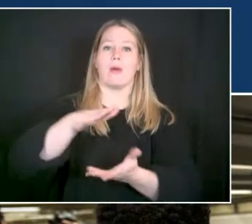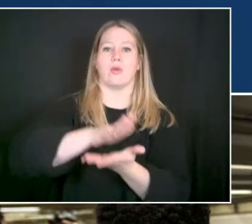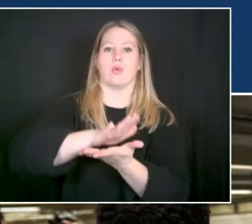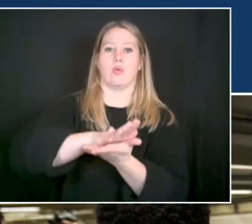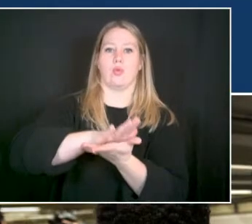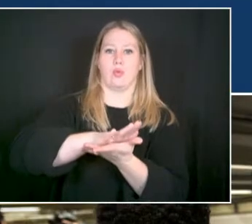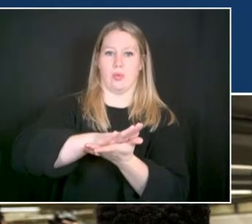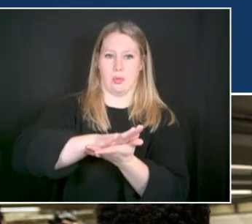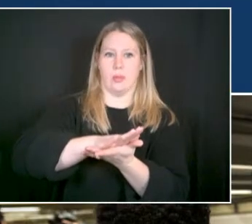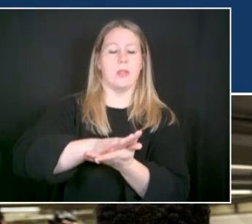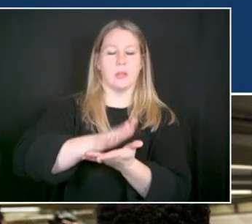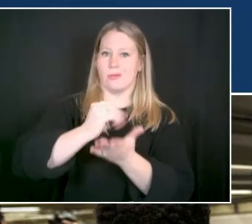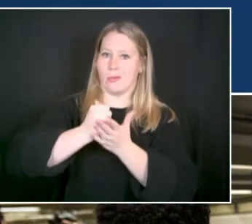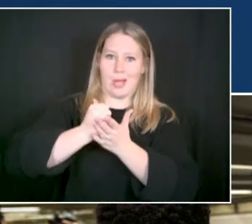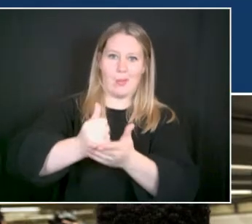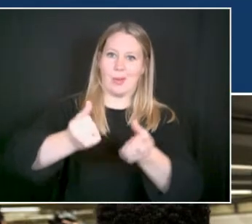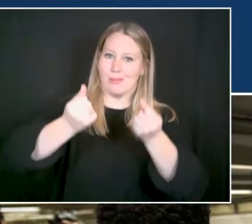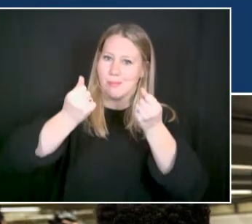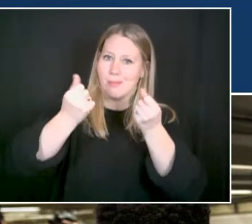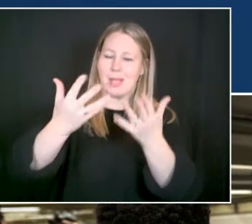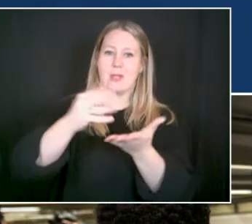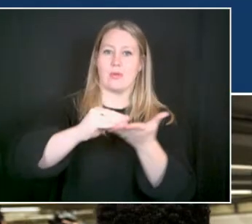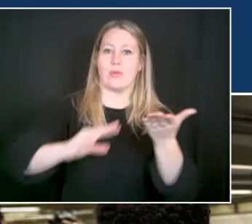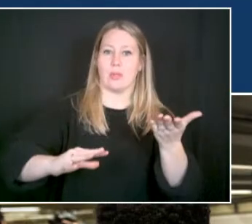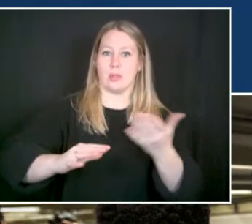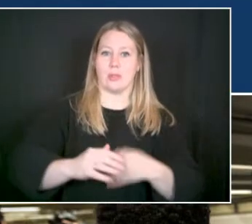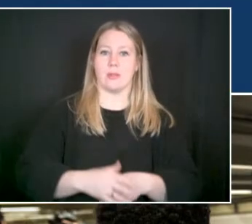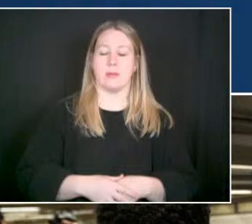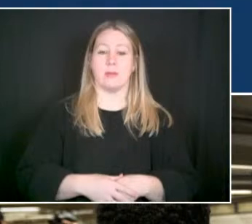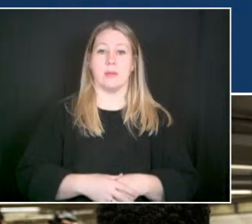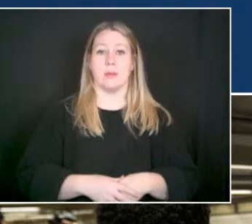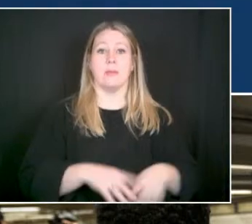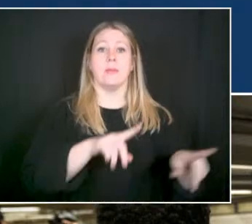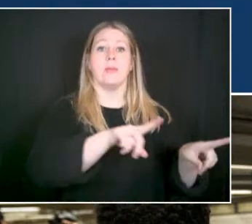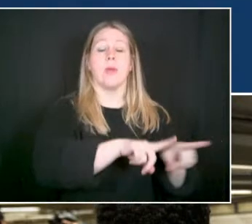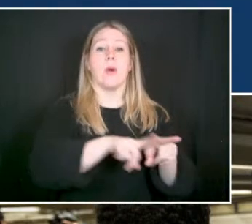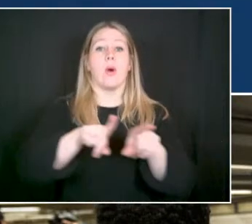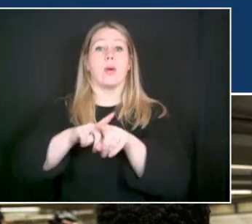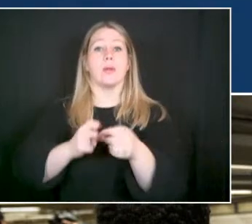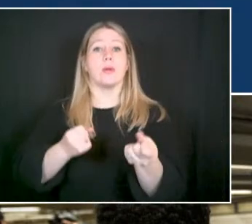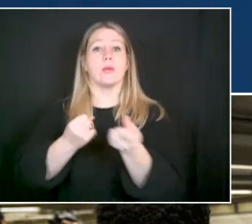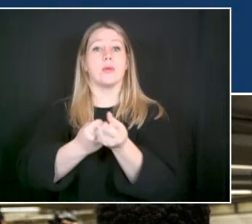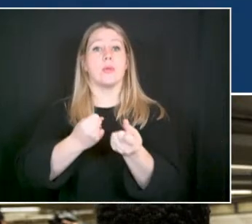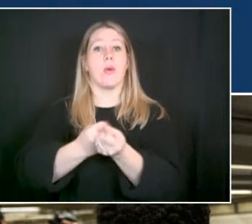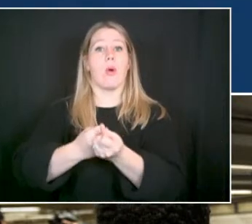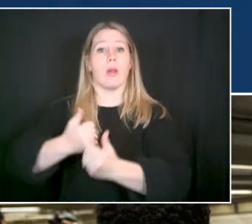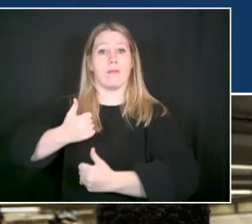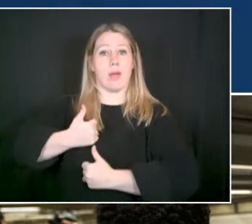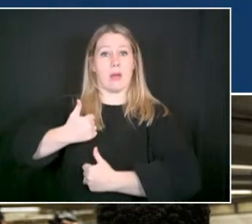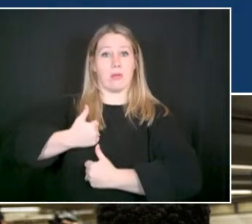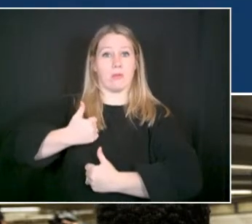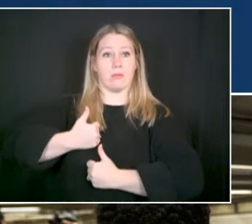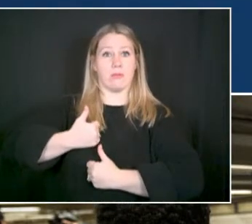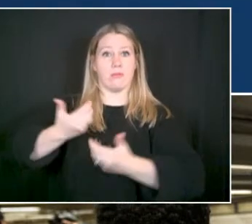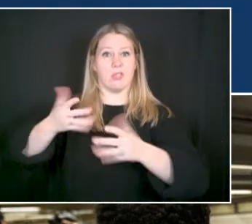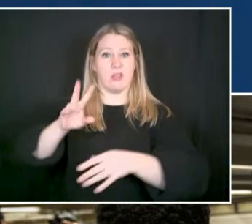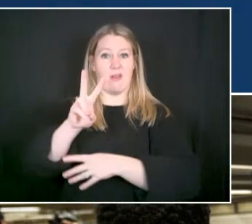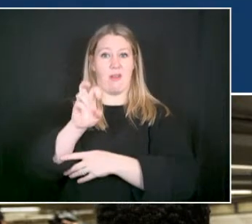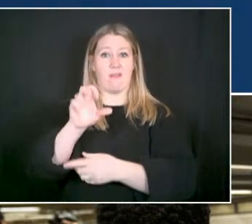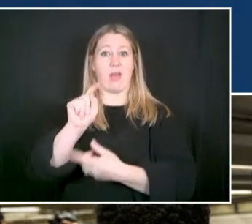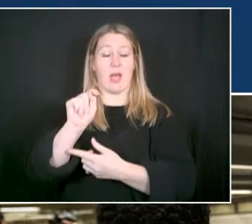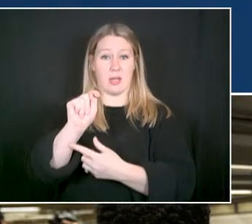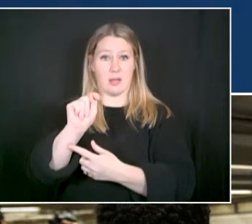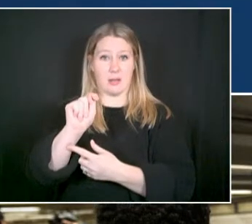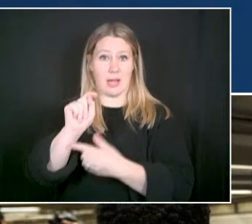And also we supported our veterans by reaching an important milestone, contacting more than 10,000